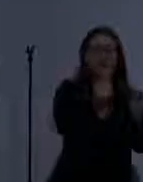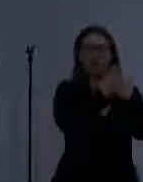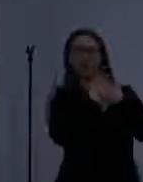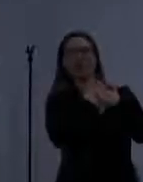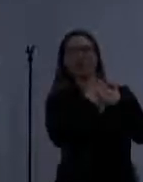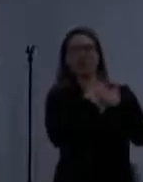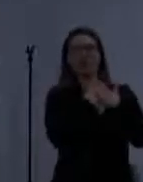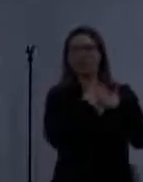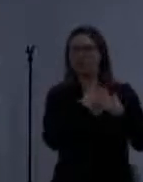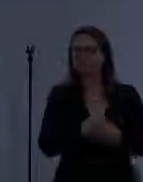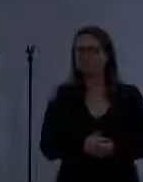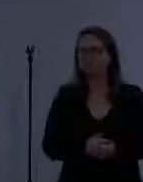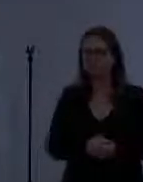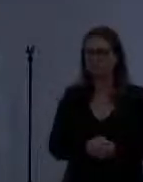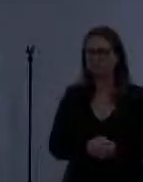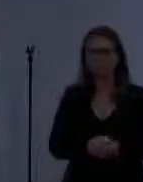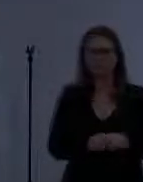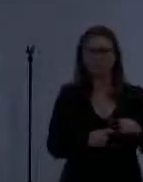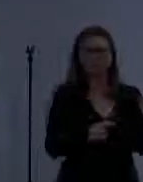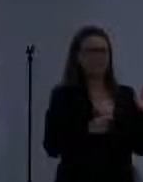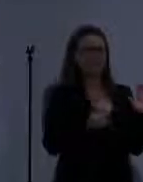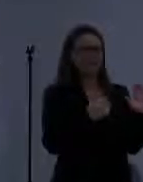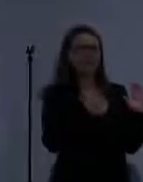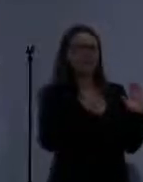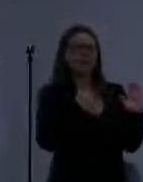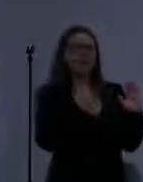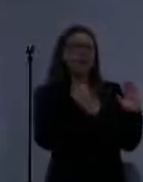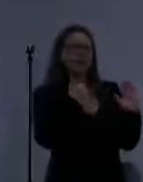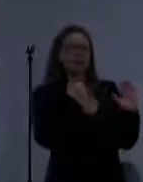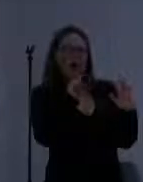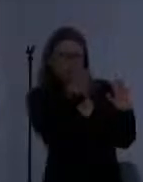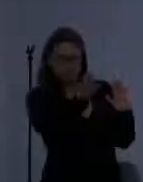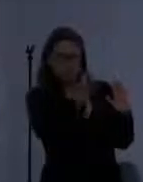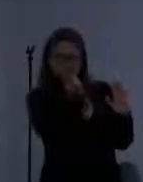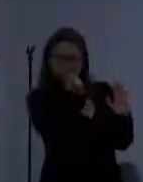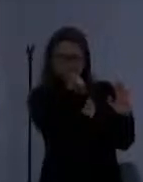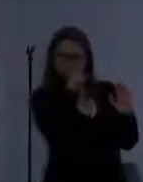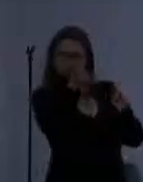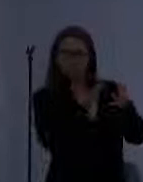So the way, I guess, I do know what you're saying to it, and I get what you're saying.